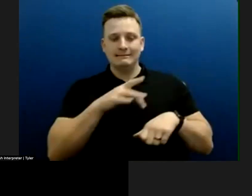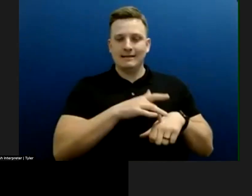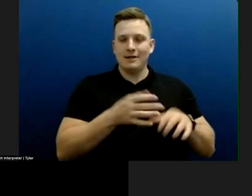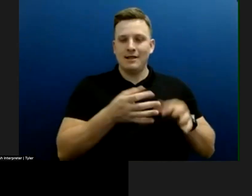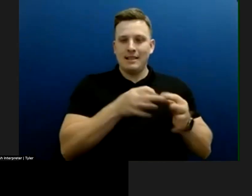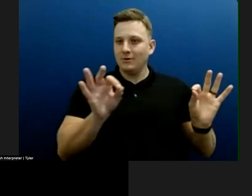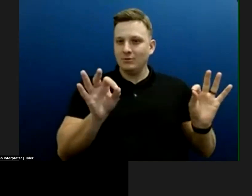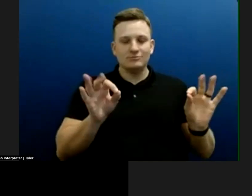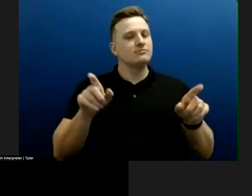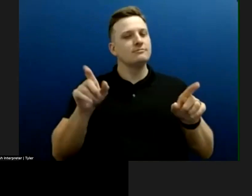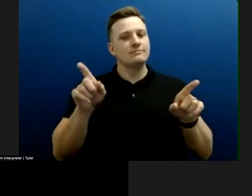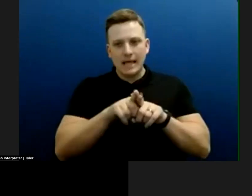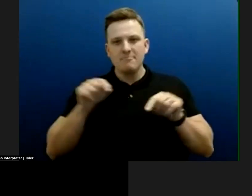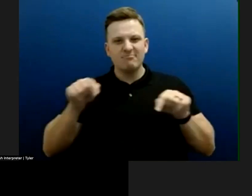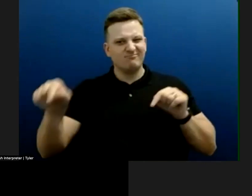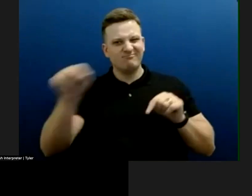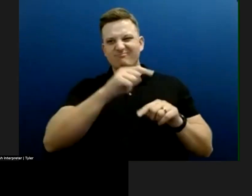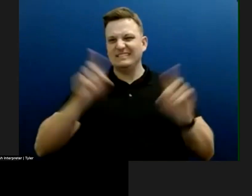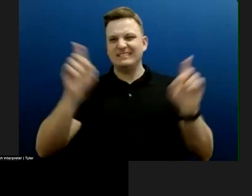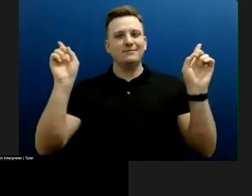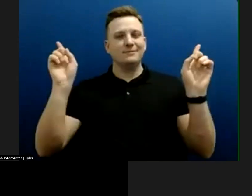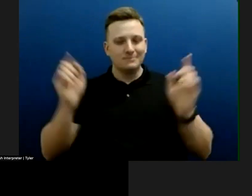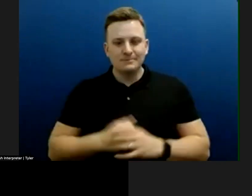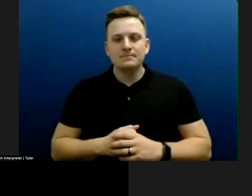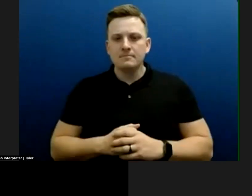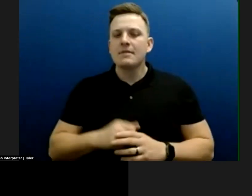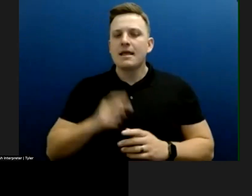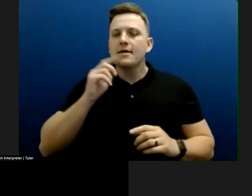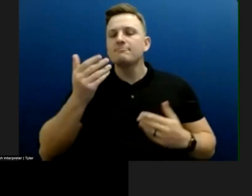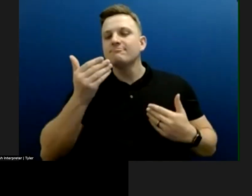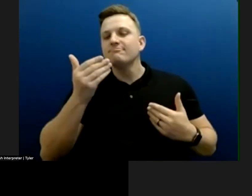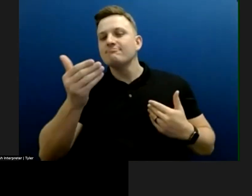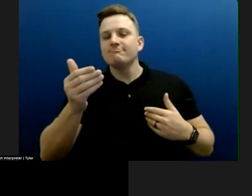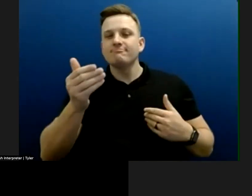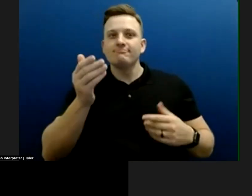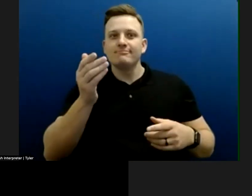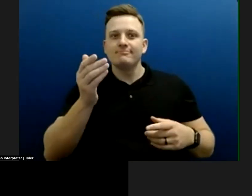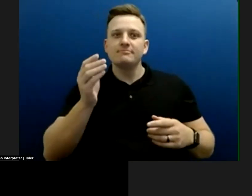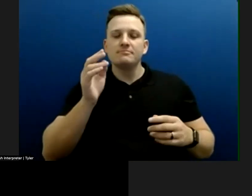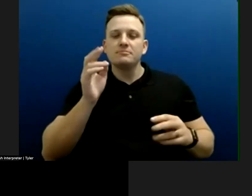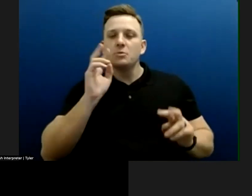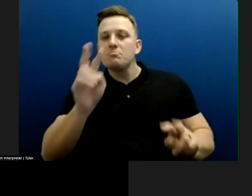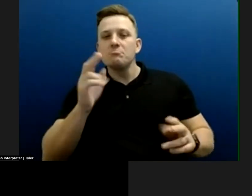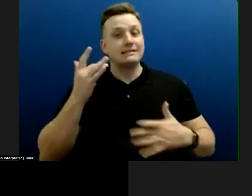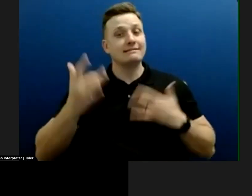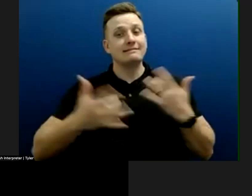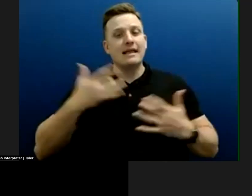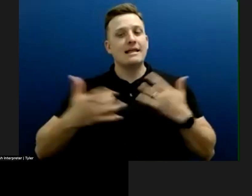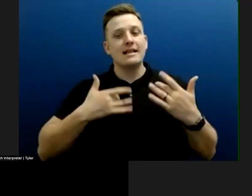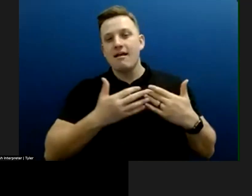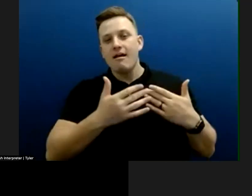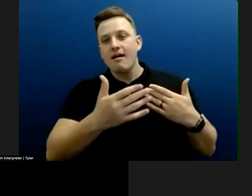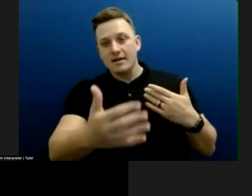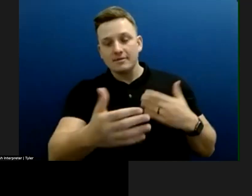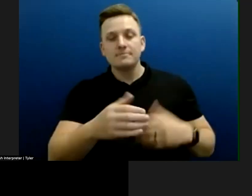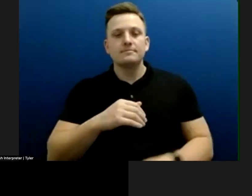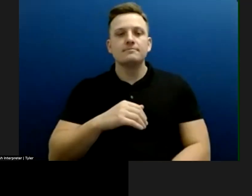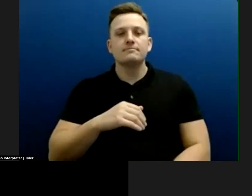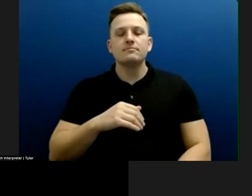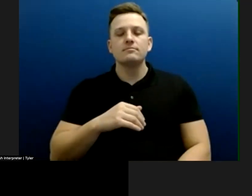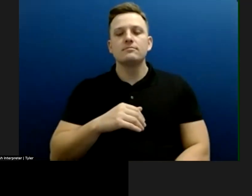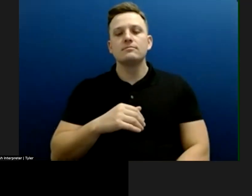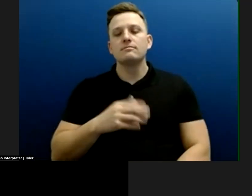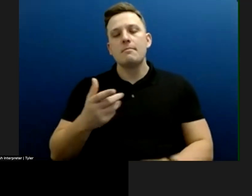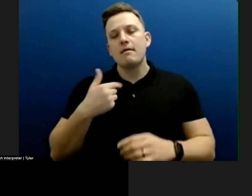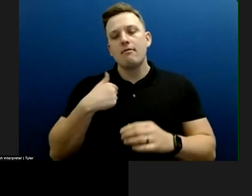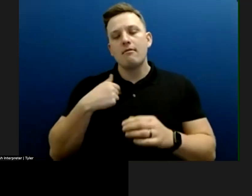there's some really exciting times in our field. And if I just finish this bit by imagining